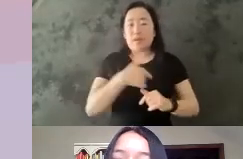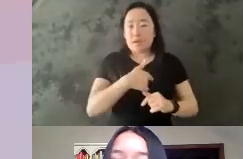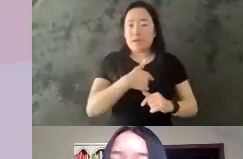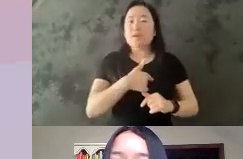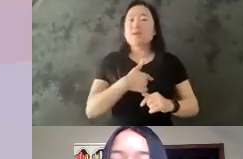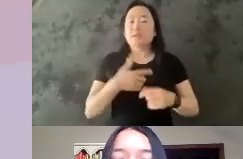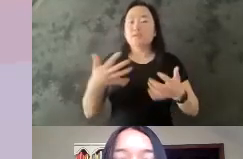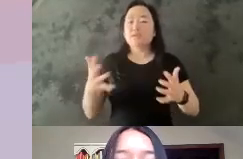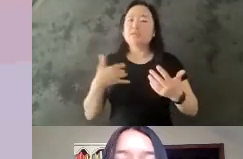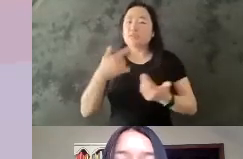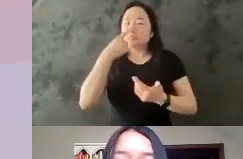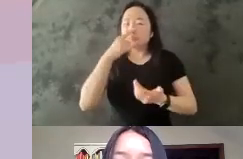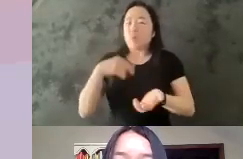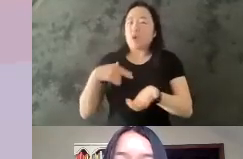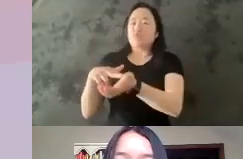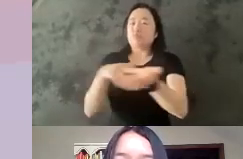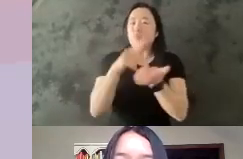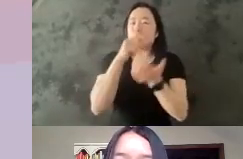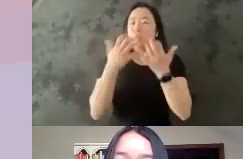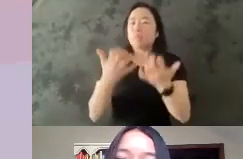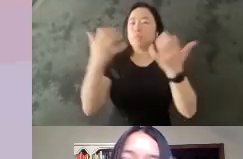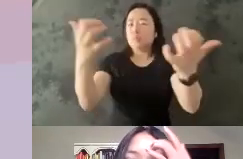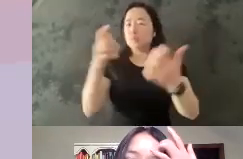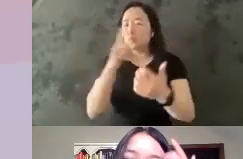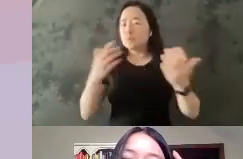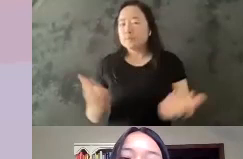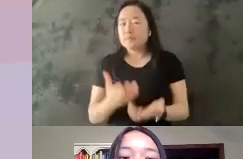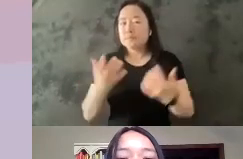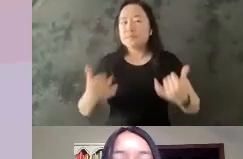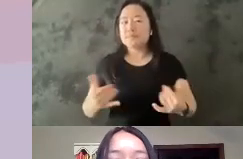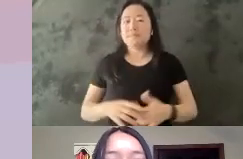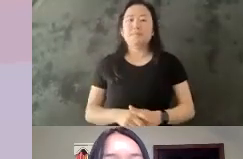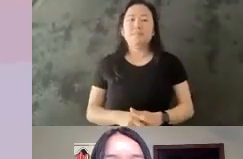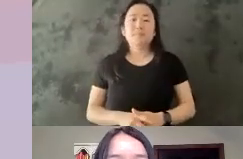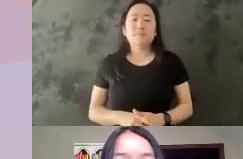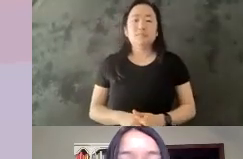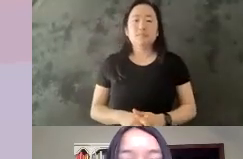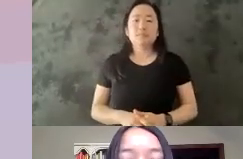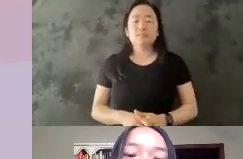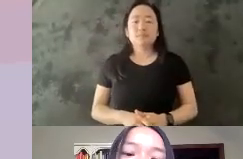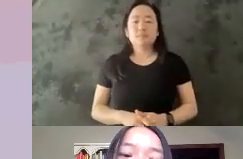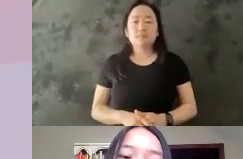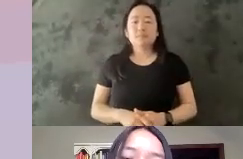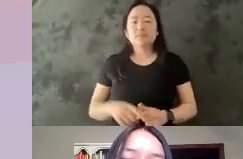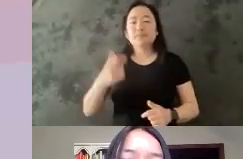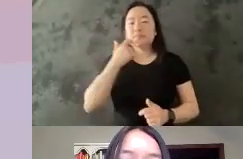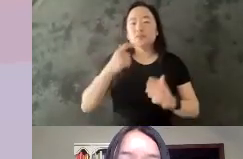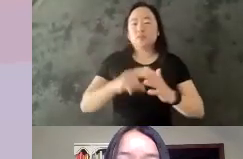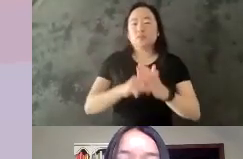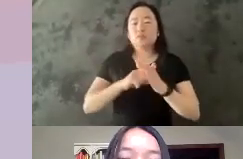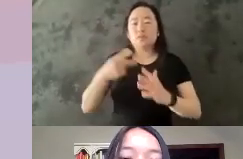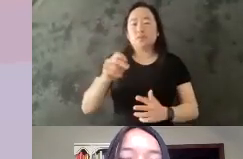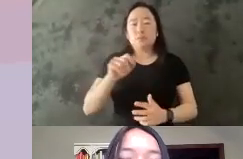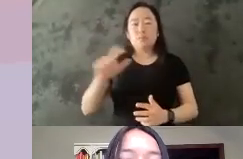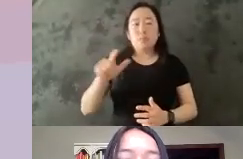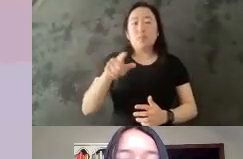better understanding of who is on the call today. So I just launched a poll, so if you could take a quick second